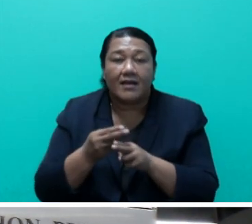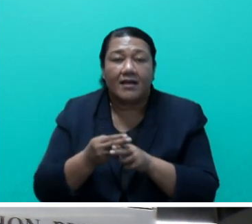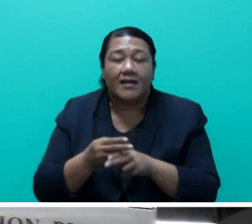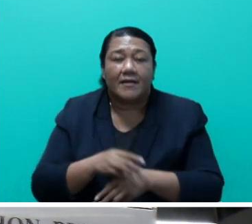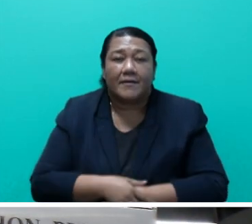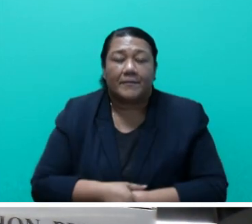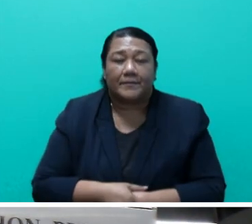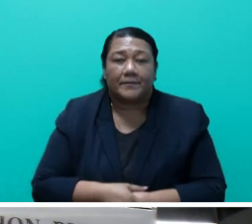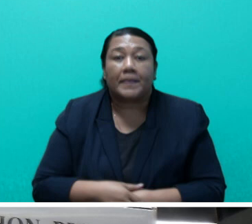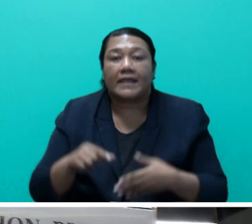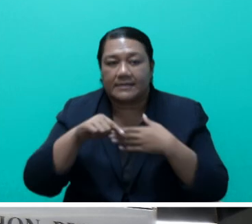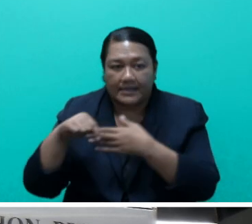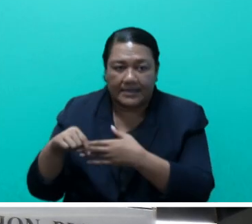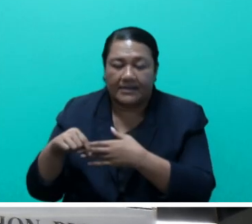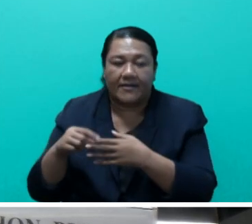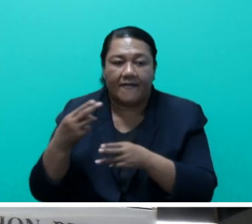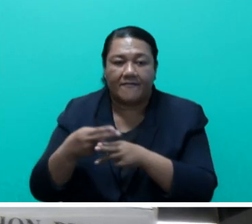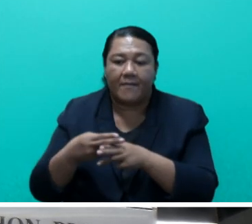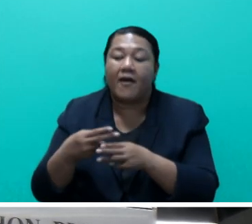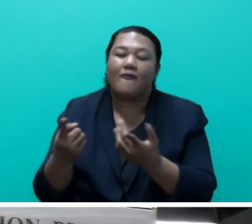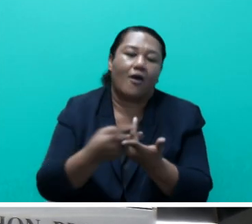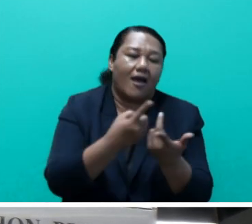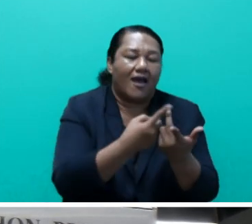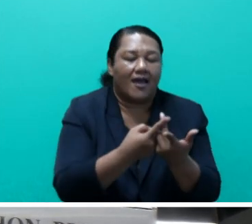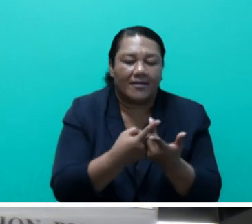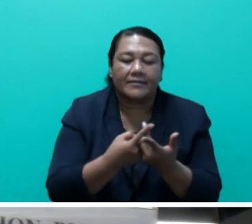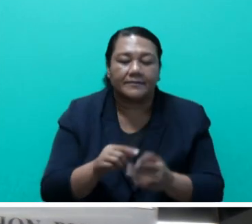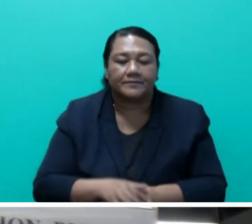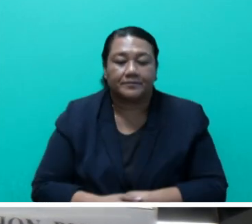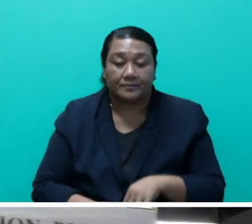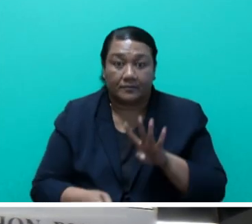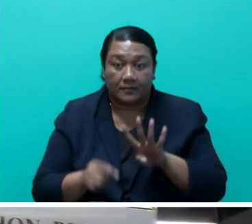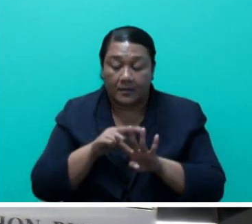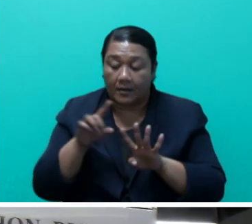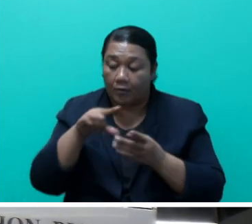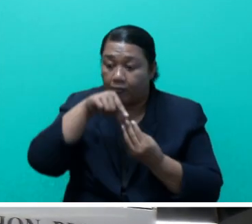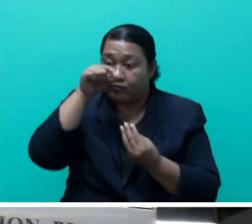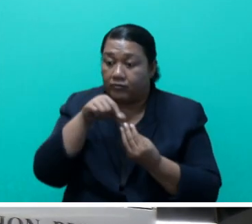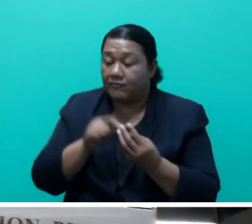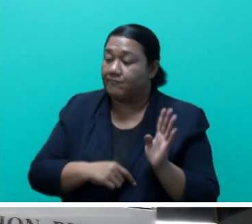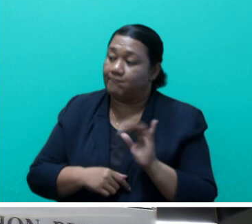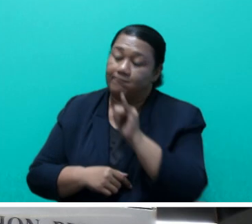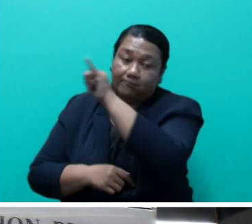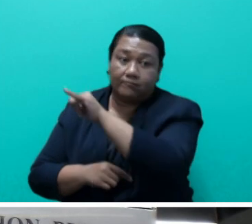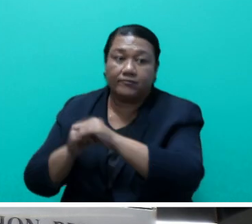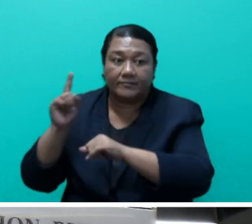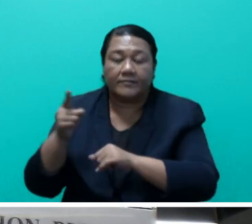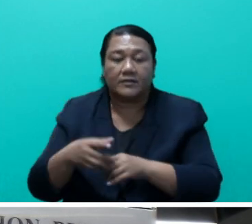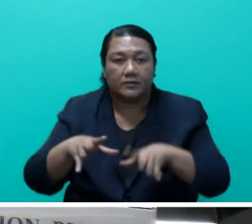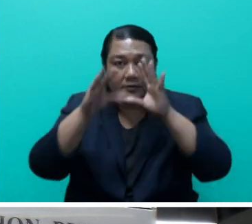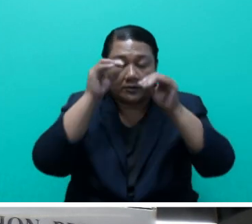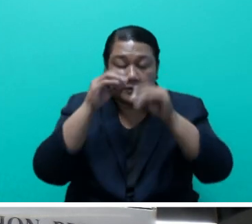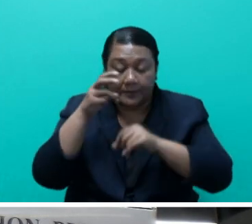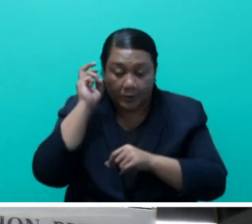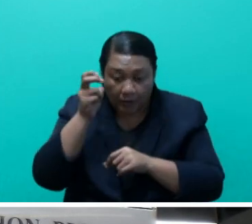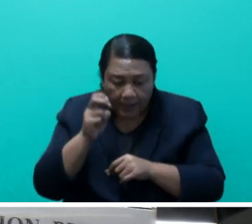as lead farmers. Mr. Speaker, the cane growers of Fiji have been continuously provided with the various training